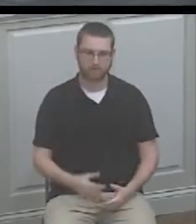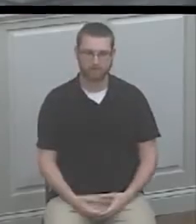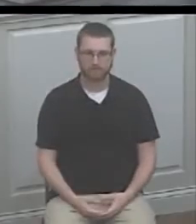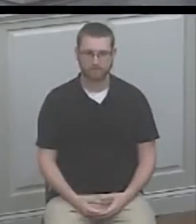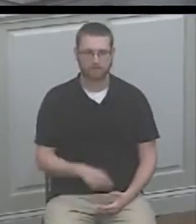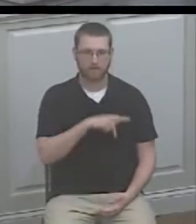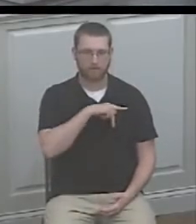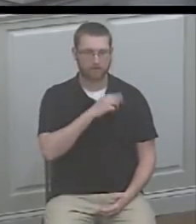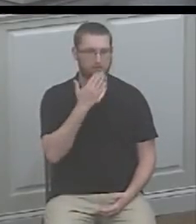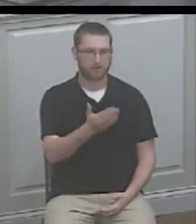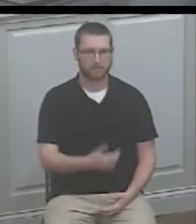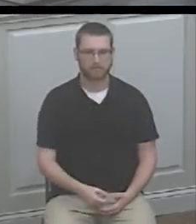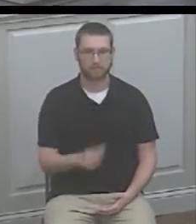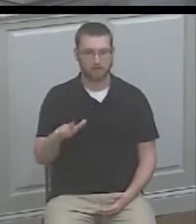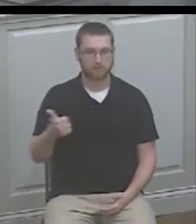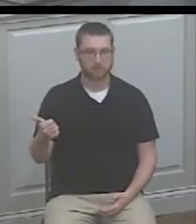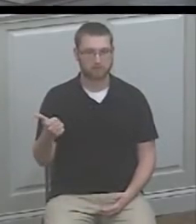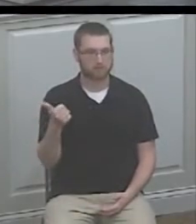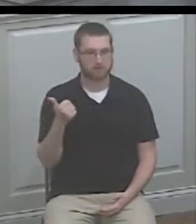Thank you, ma'am. Thank you. Anyone else?